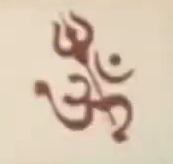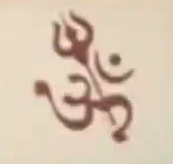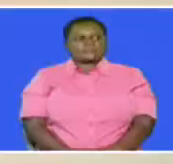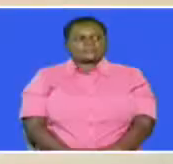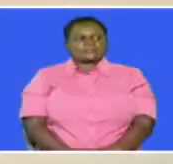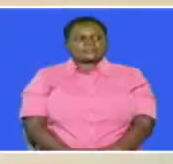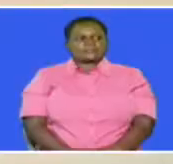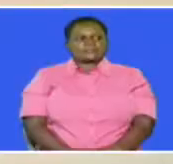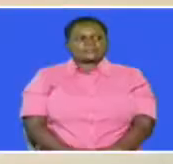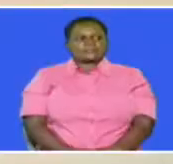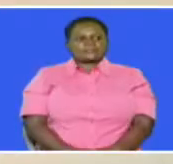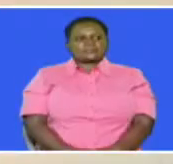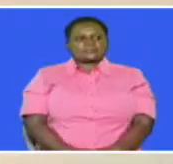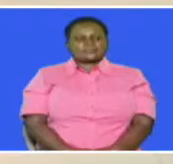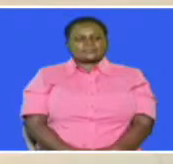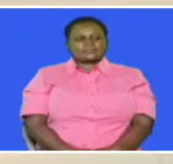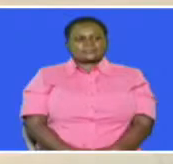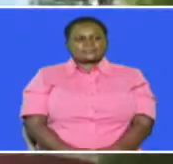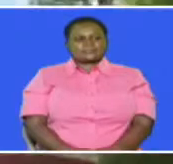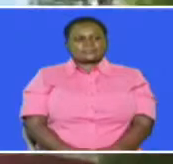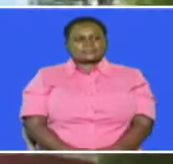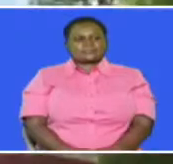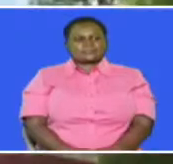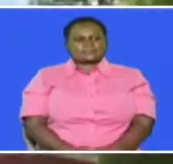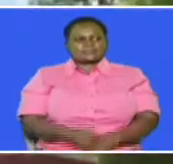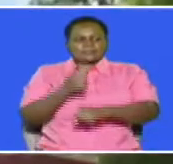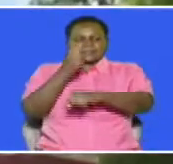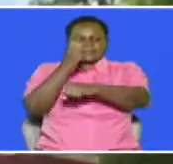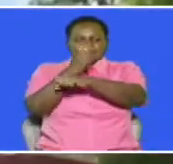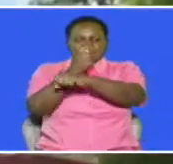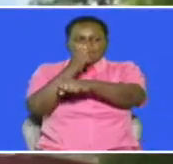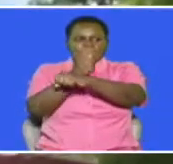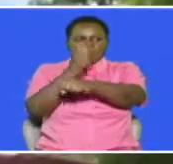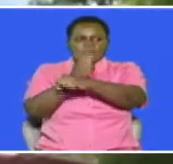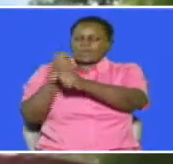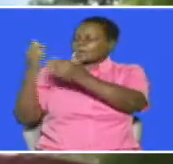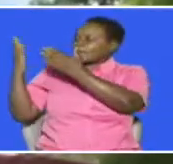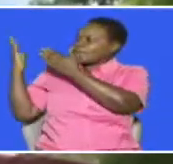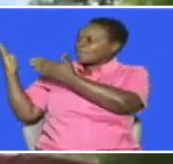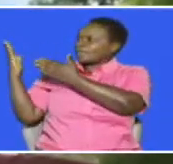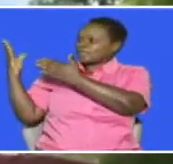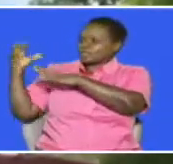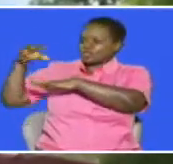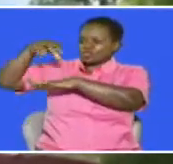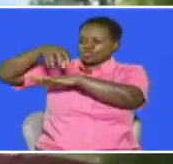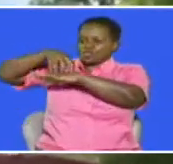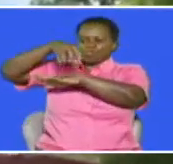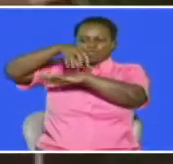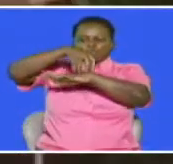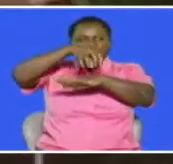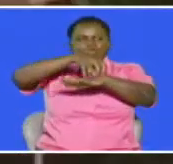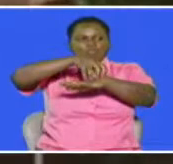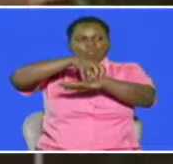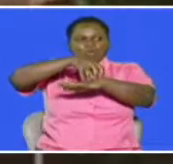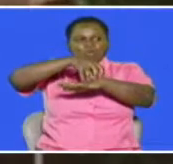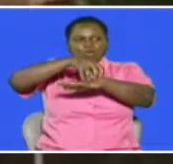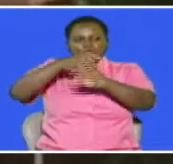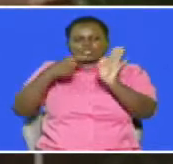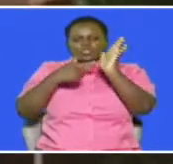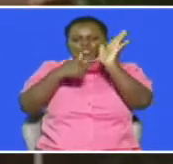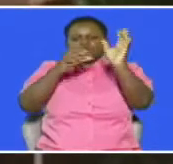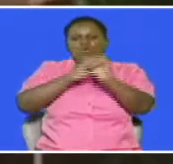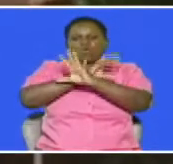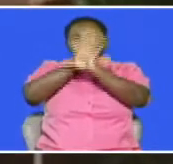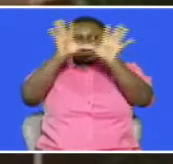Three distinct and imposing cone-shaped domes of the iconic Shree Sanatan Hindu Dharma Mandal Temple stand out